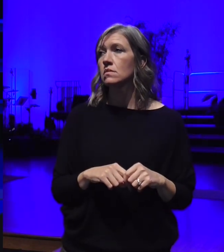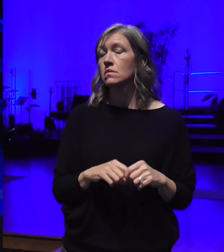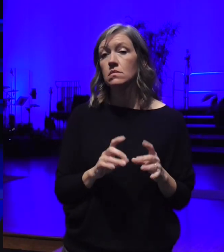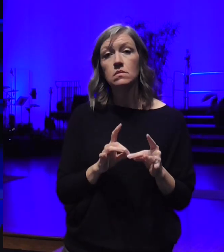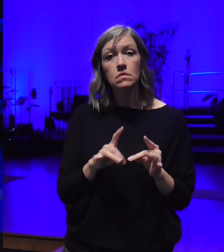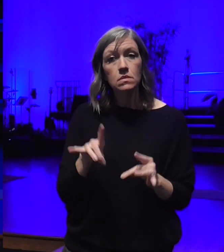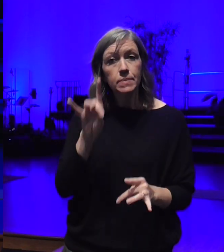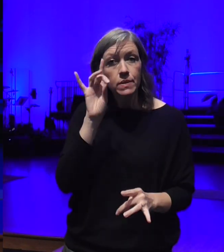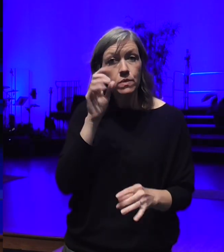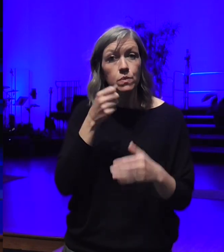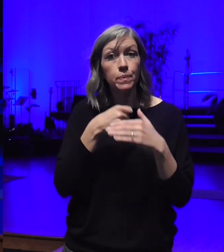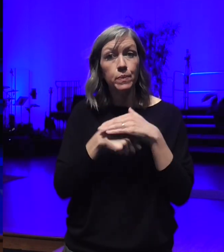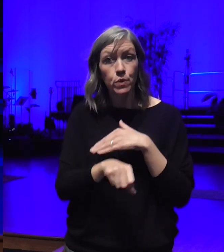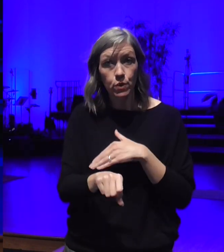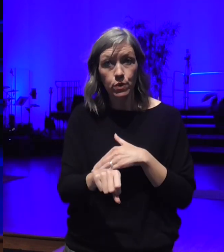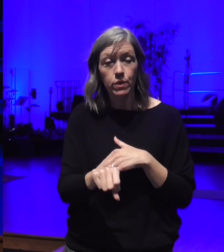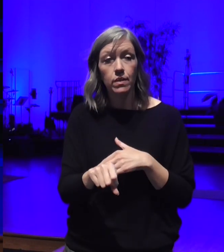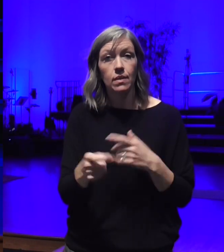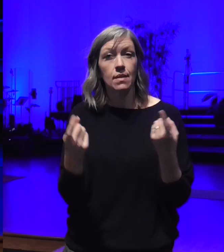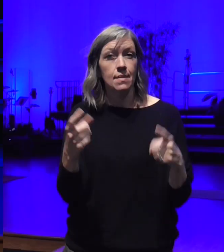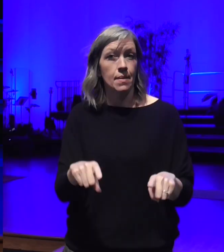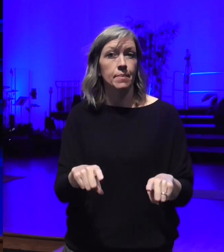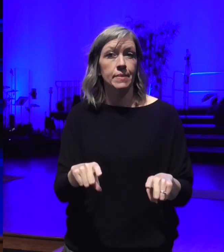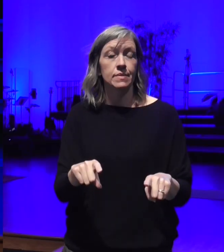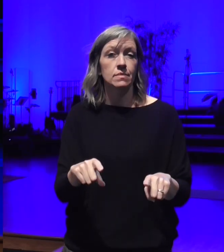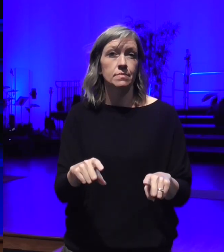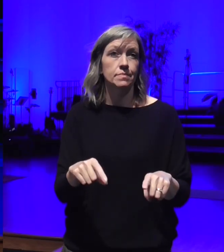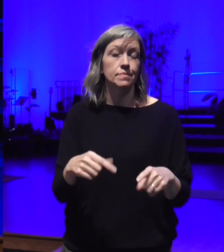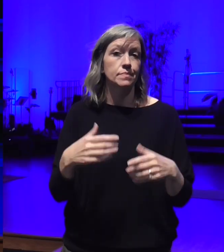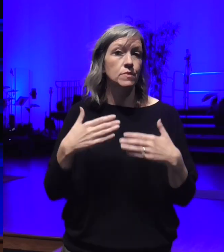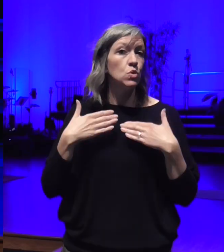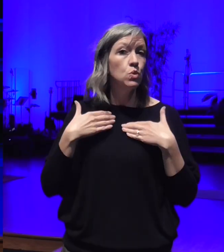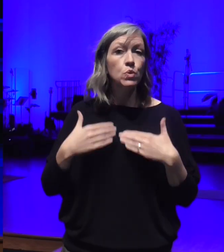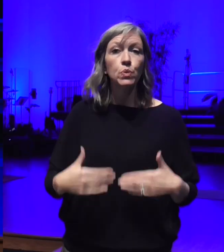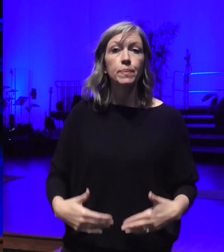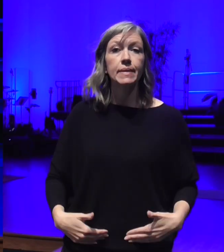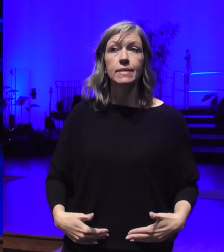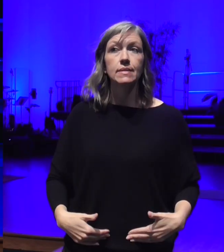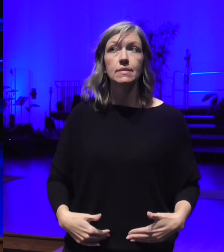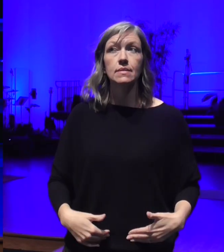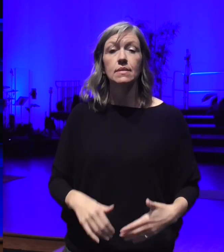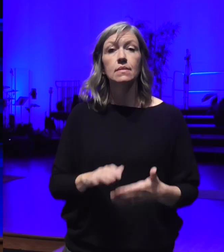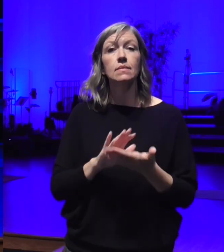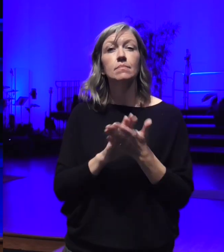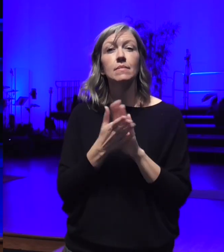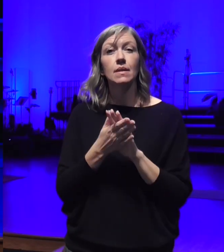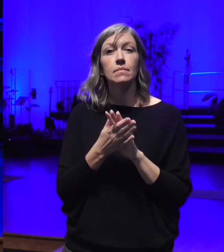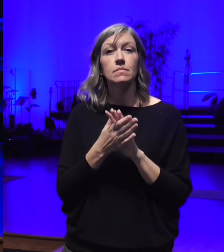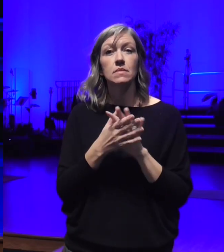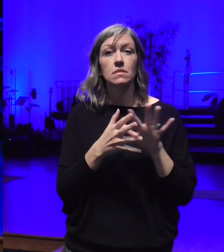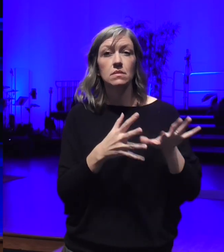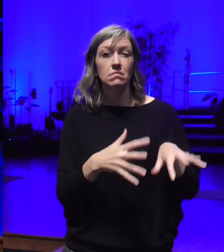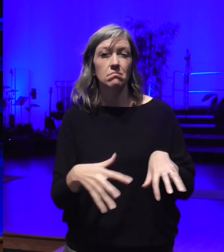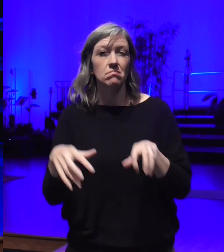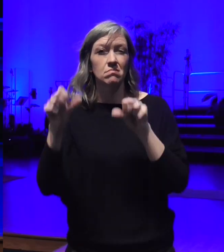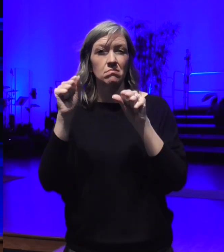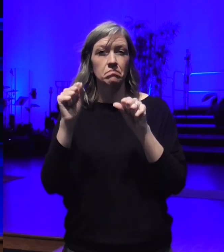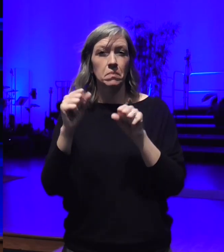spiritual birth where the human is absorbed by the